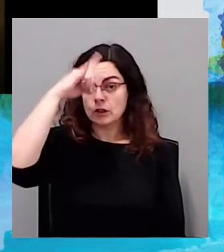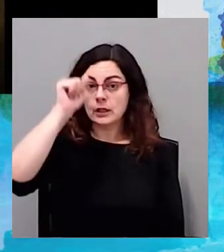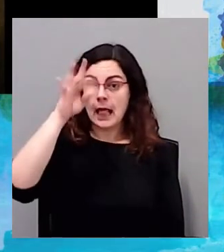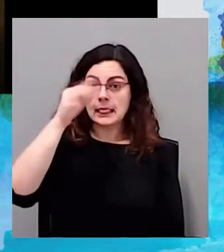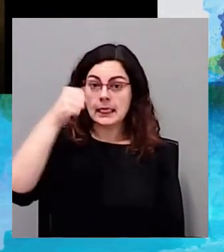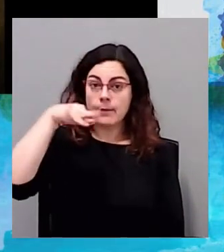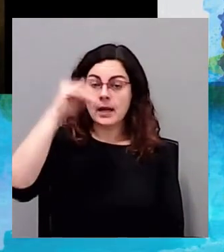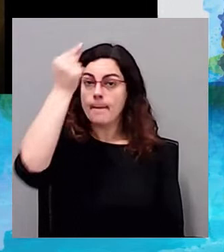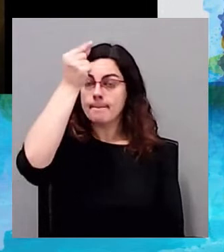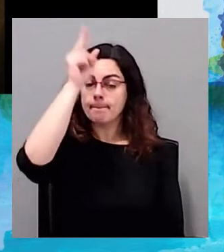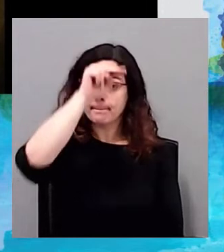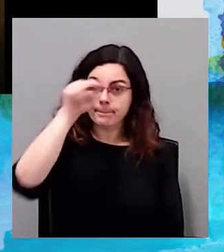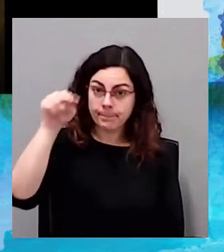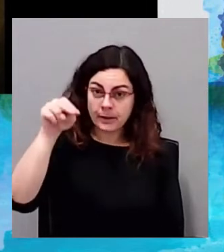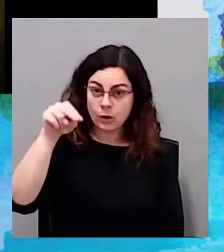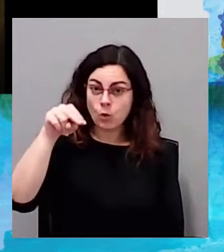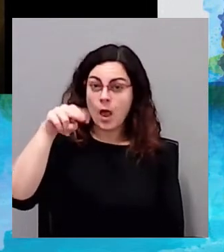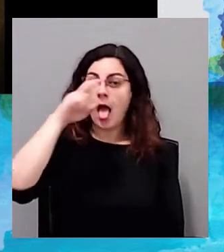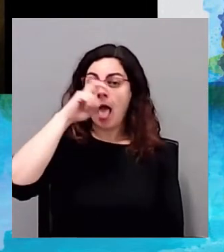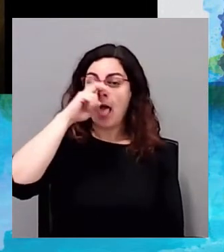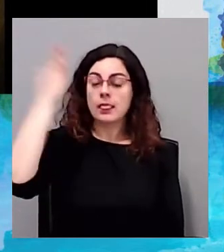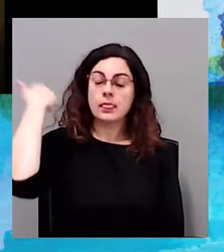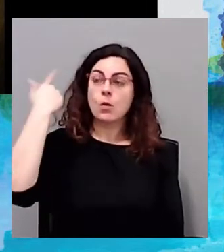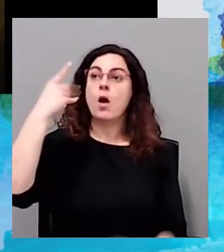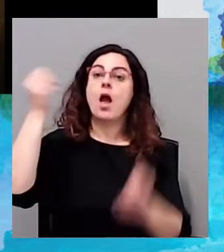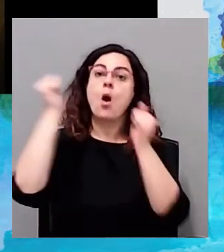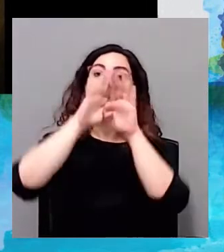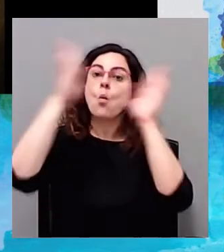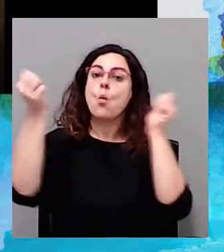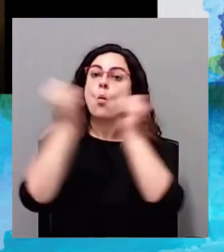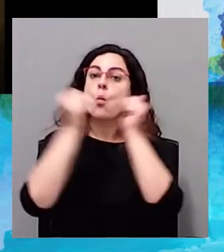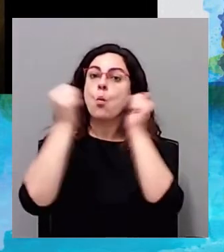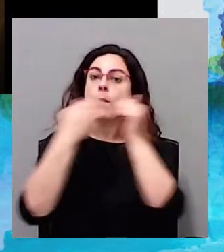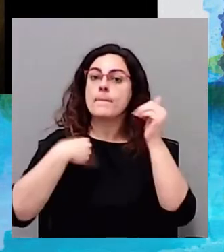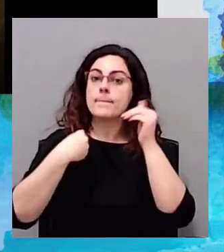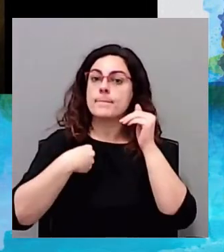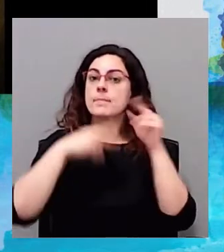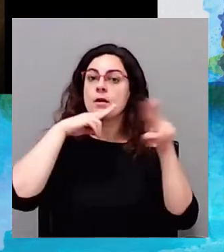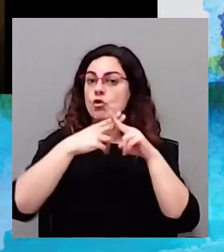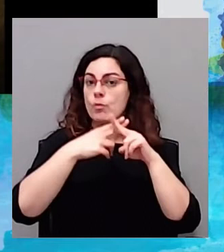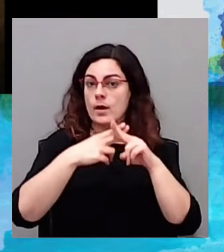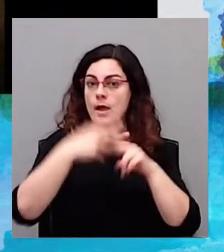The Altamira bison was found in the Altamira cave,